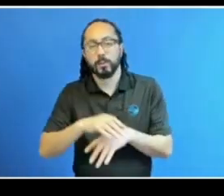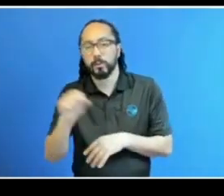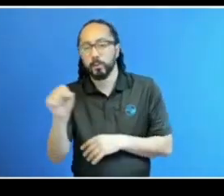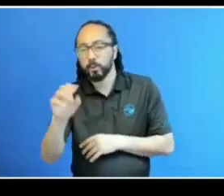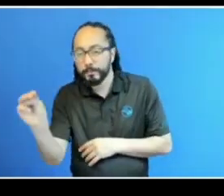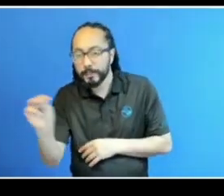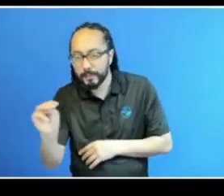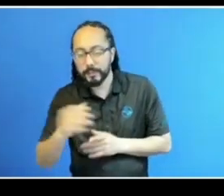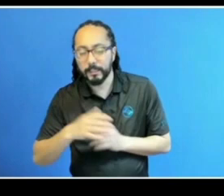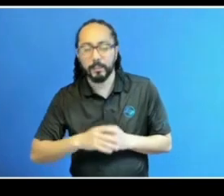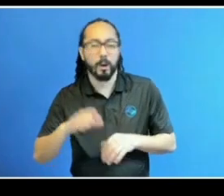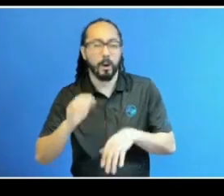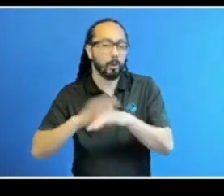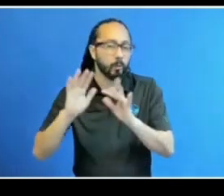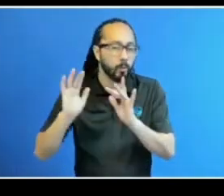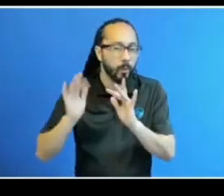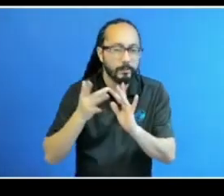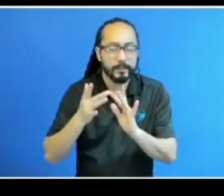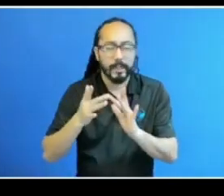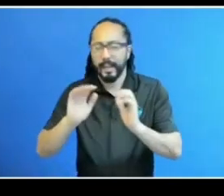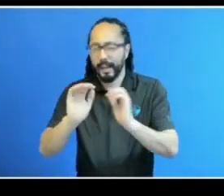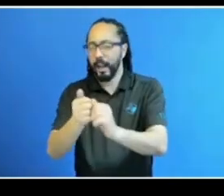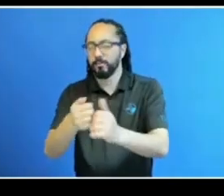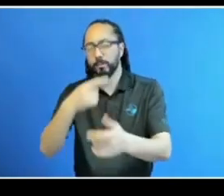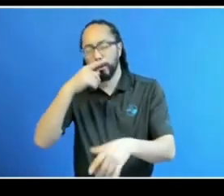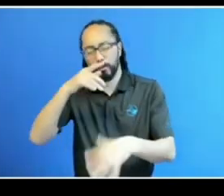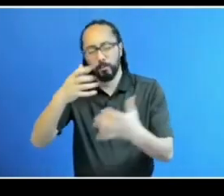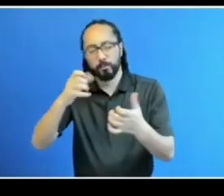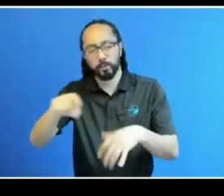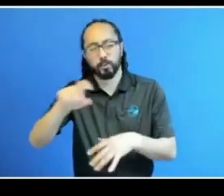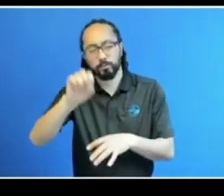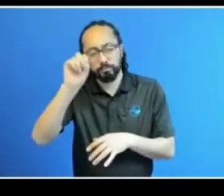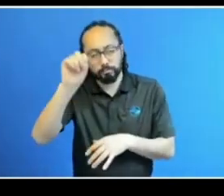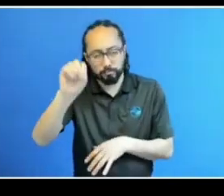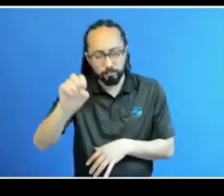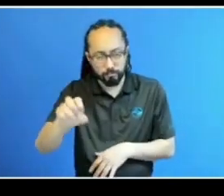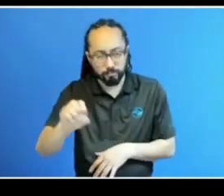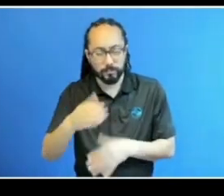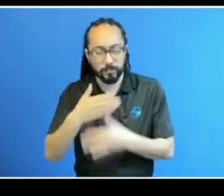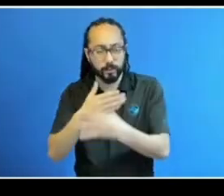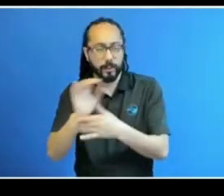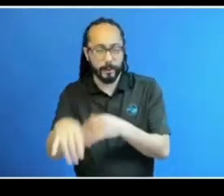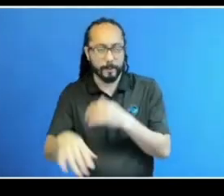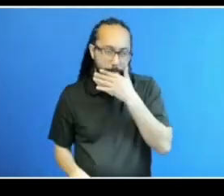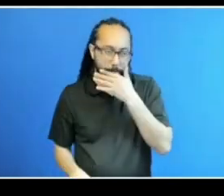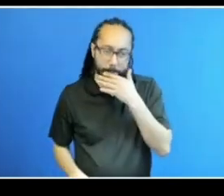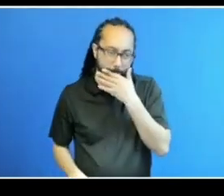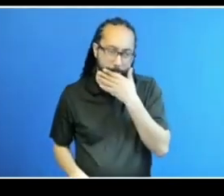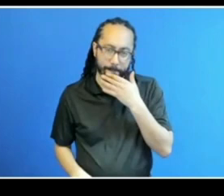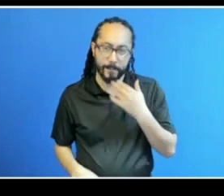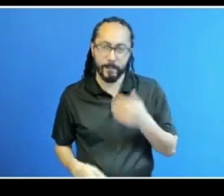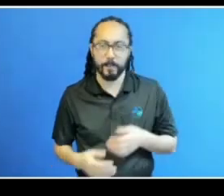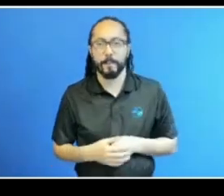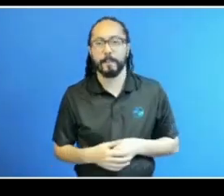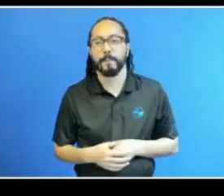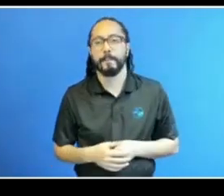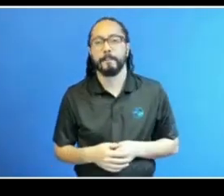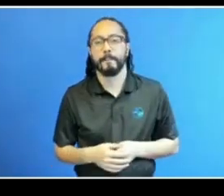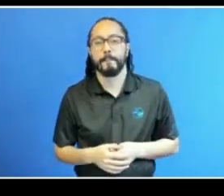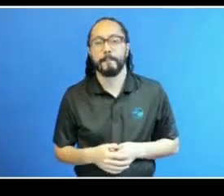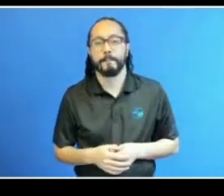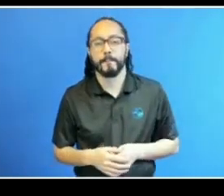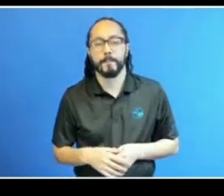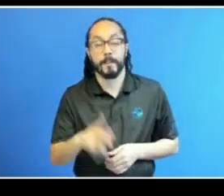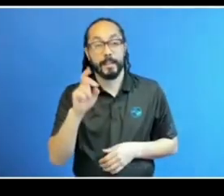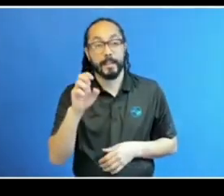website, wherever they can find you. I'll get you to share that. So I'm going to start with you, actually, Kemi.